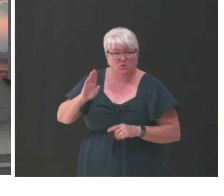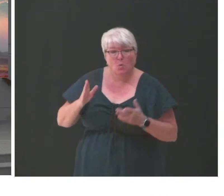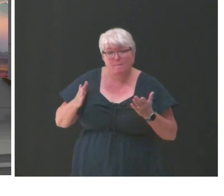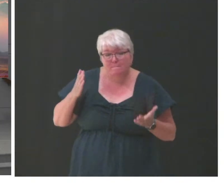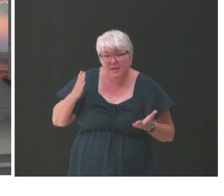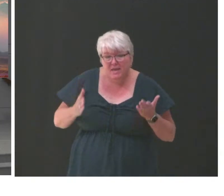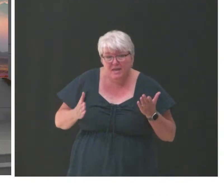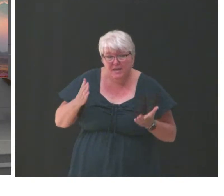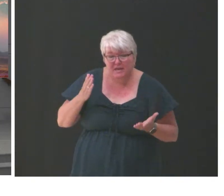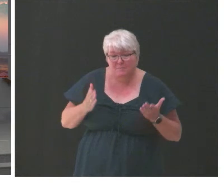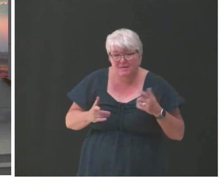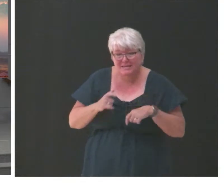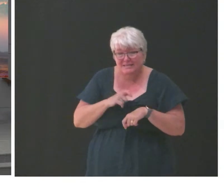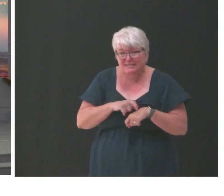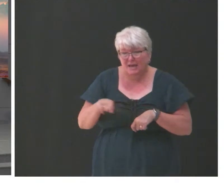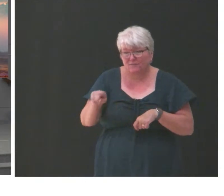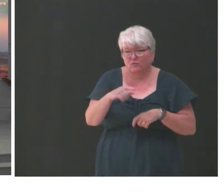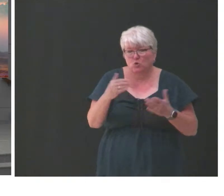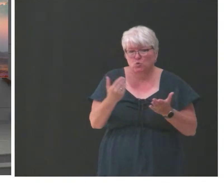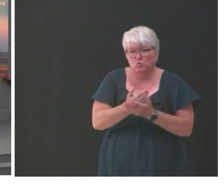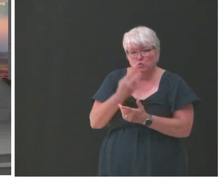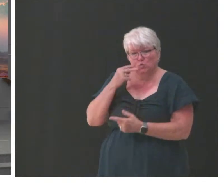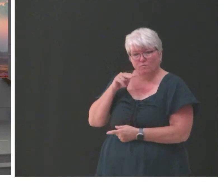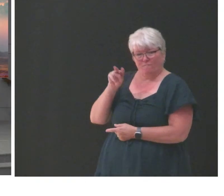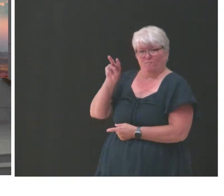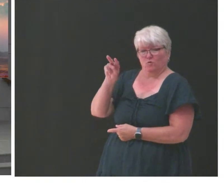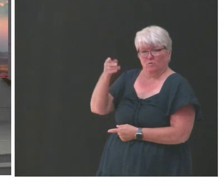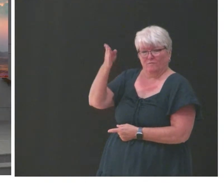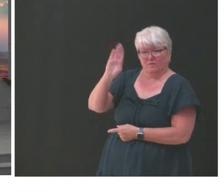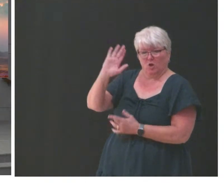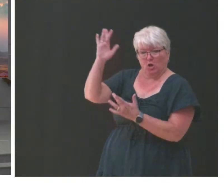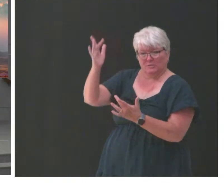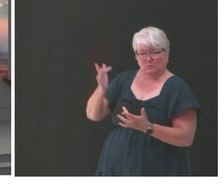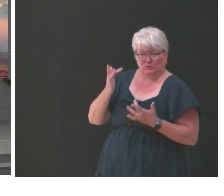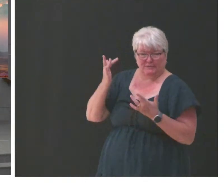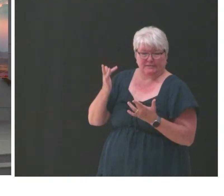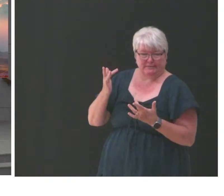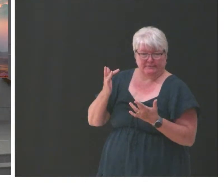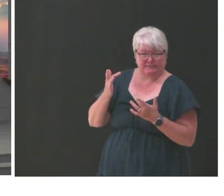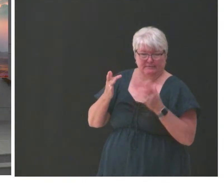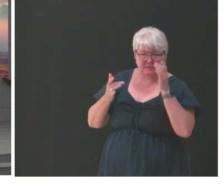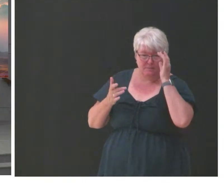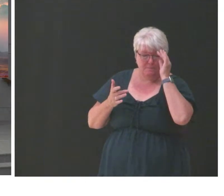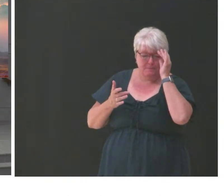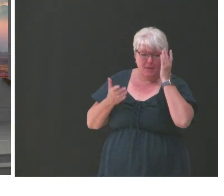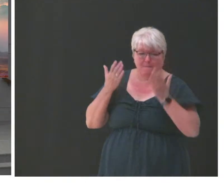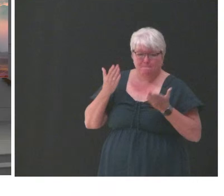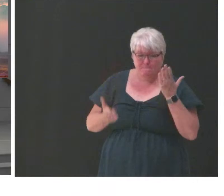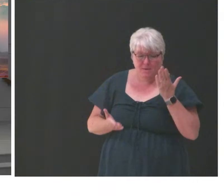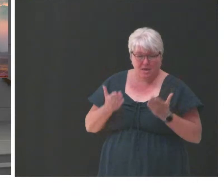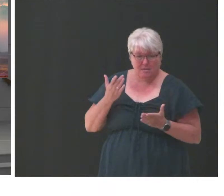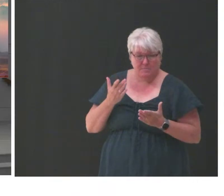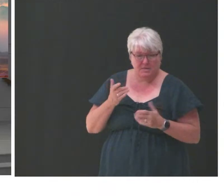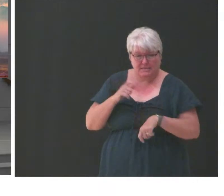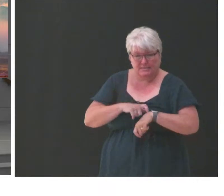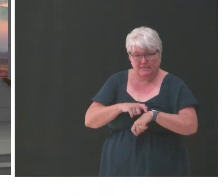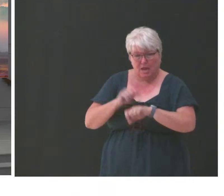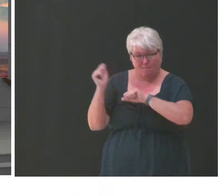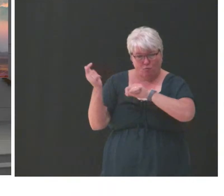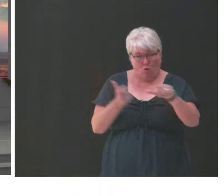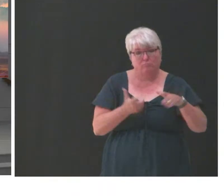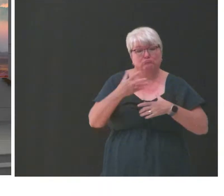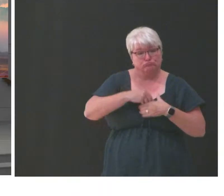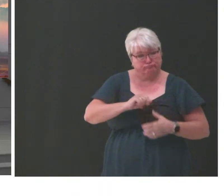maybe it's time to get a new view of God's mercy. Maybe it's time that all of us,